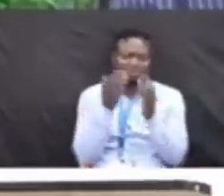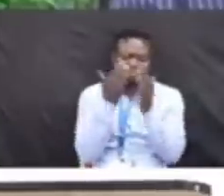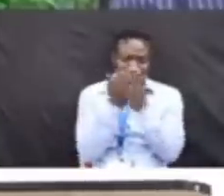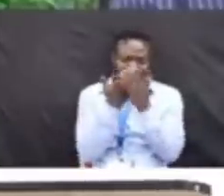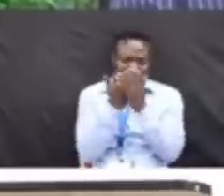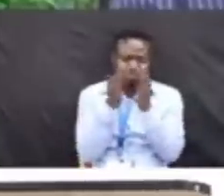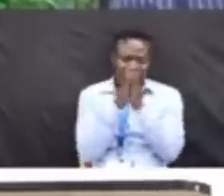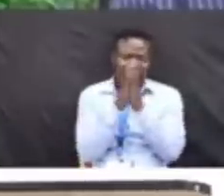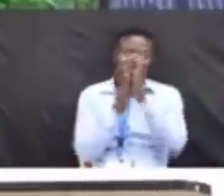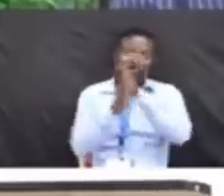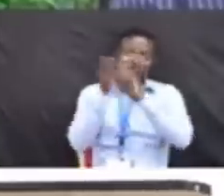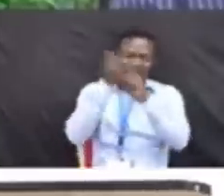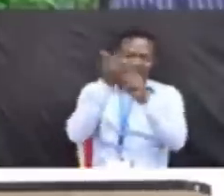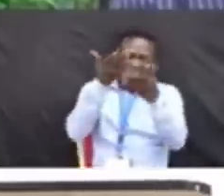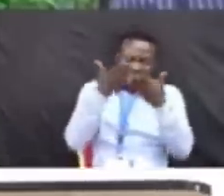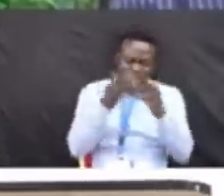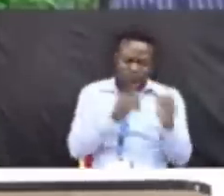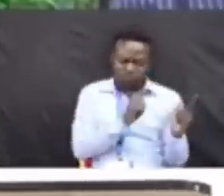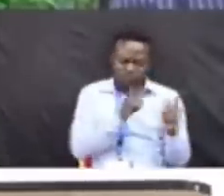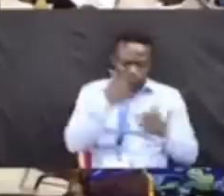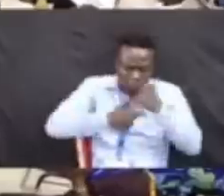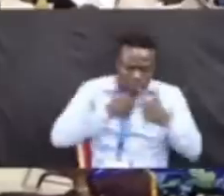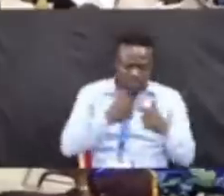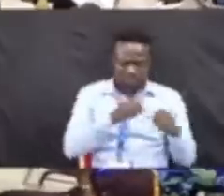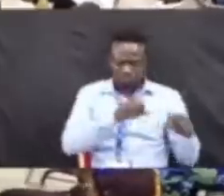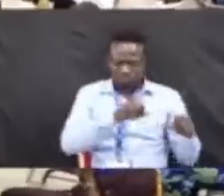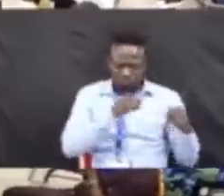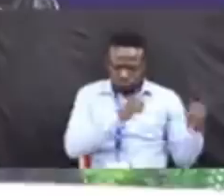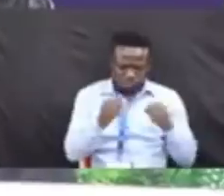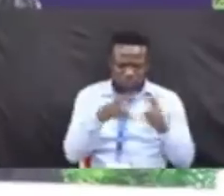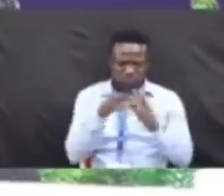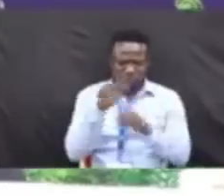be able to run this race.